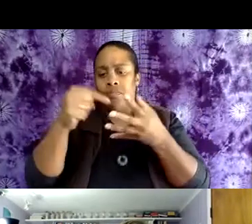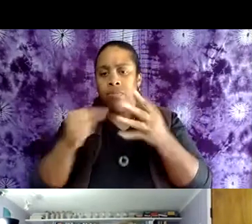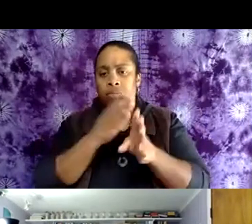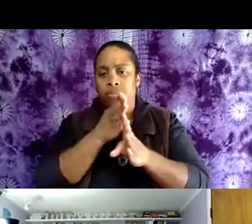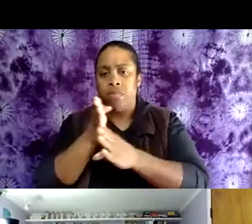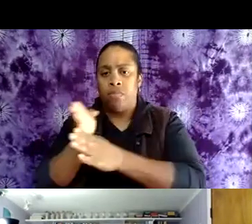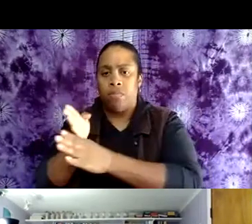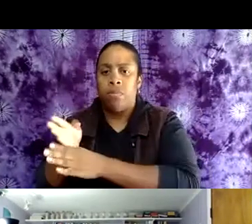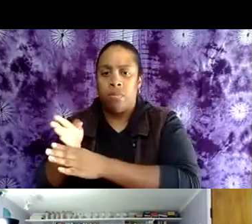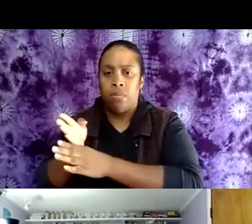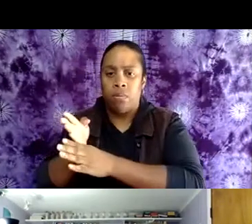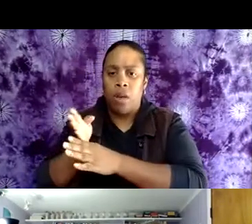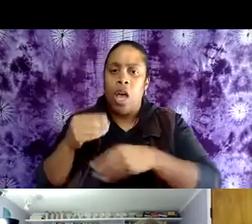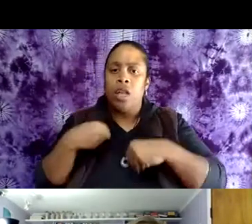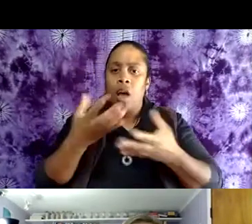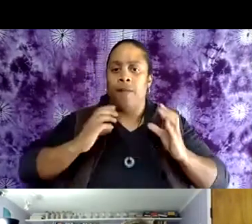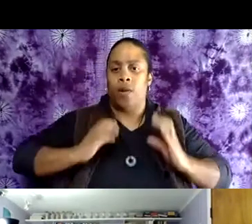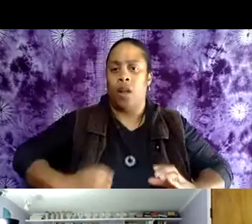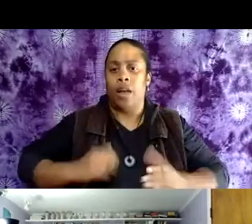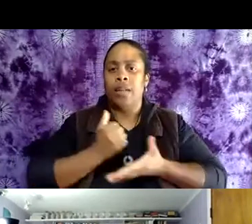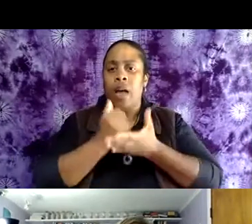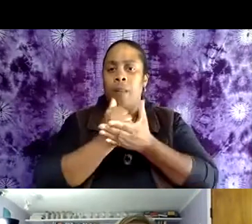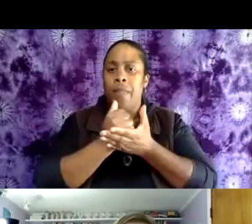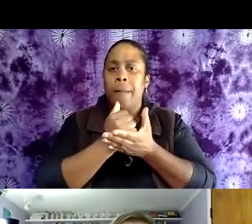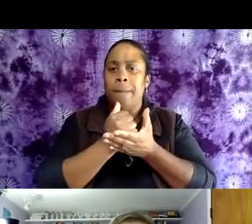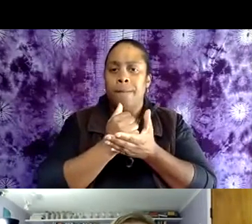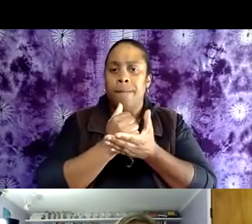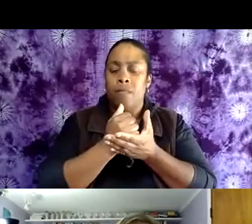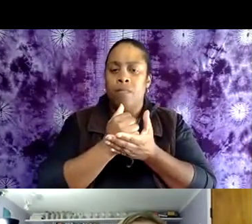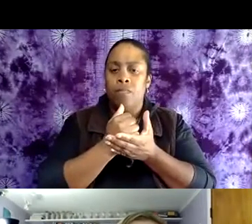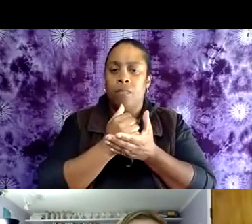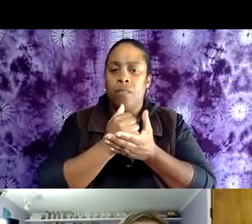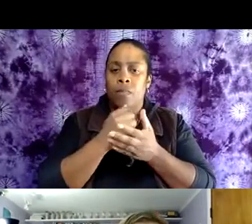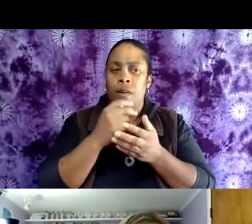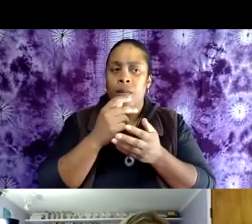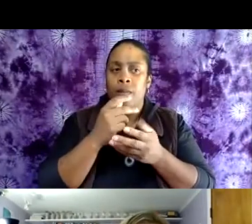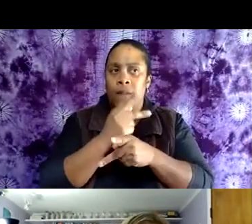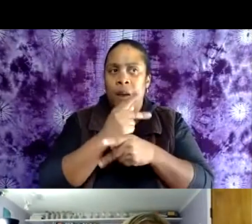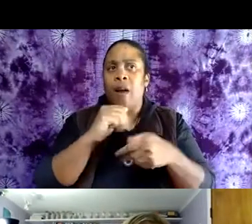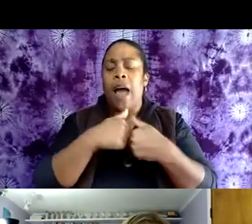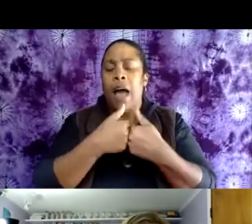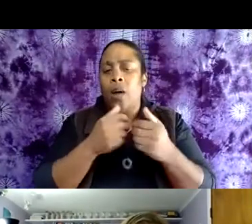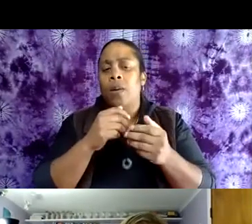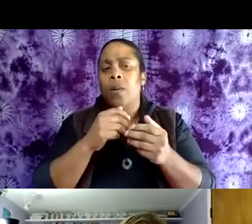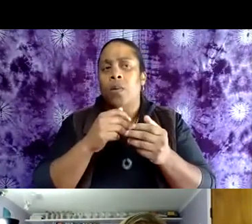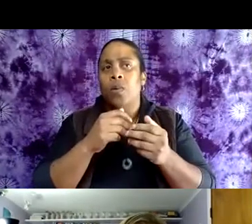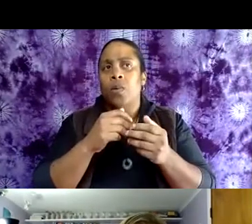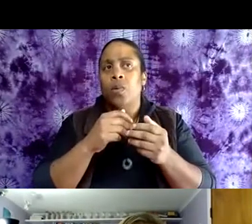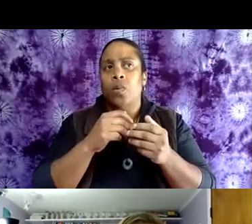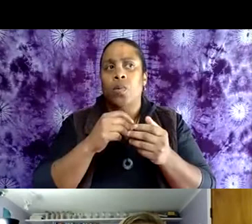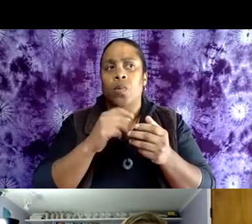things that are keeping them stuck, that maybe have a physical blockage within their body, or